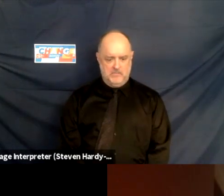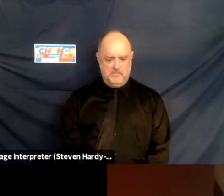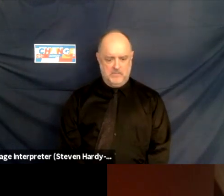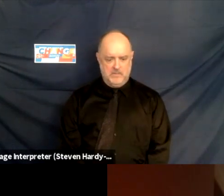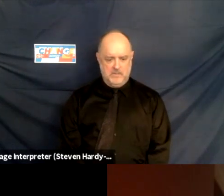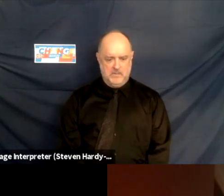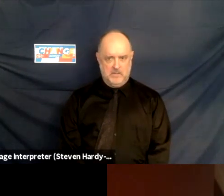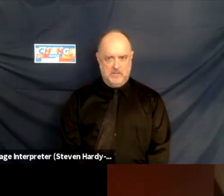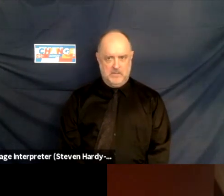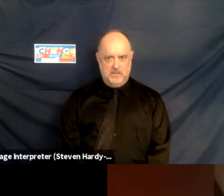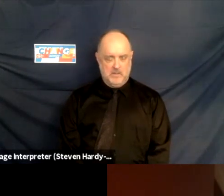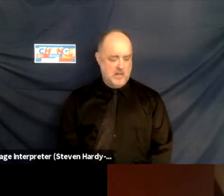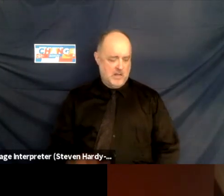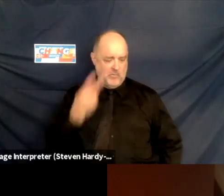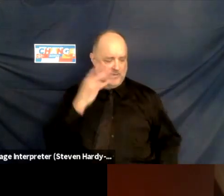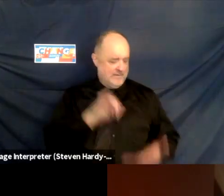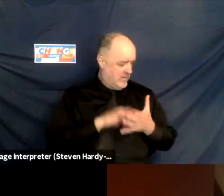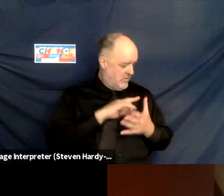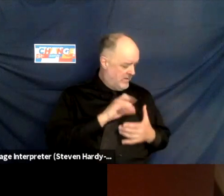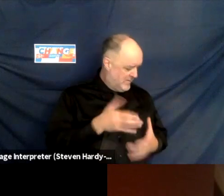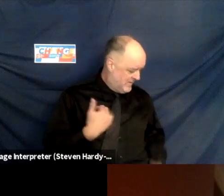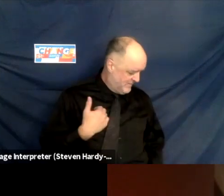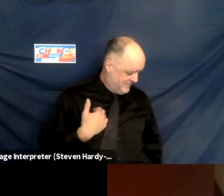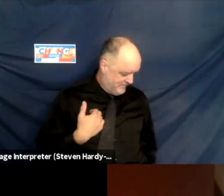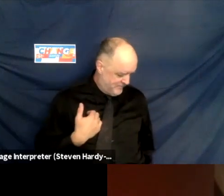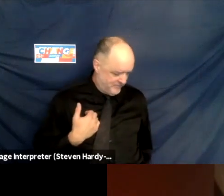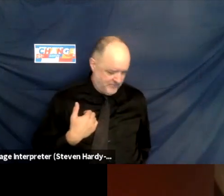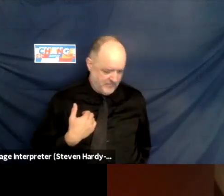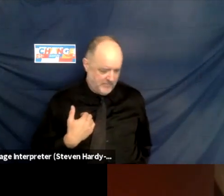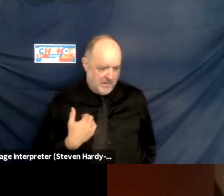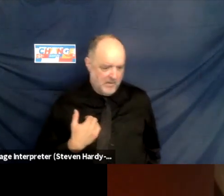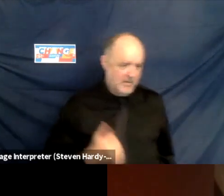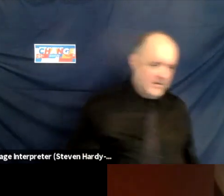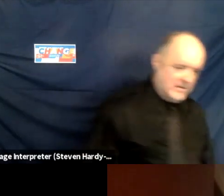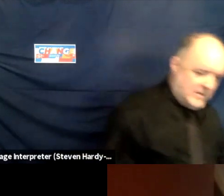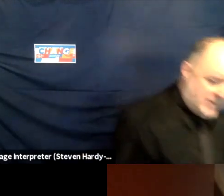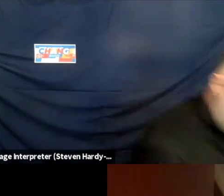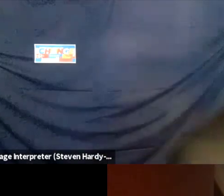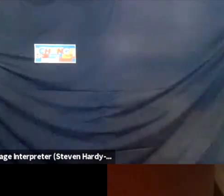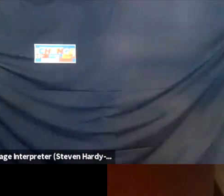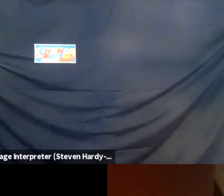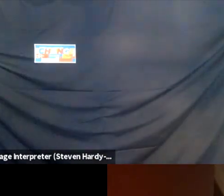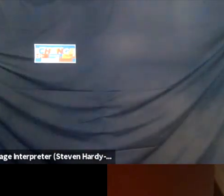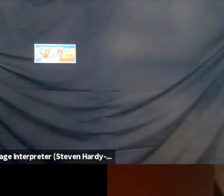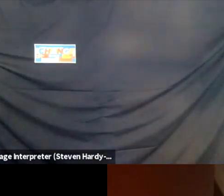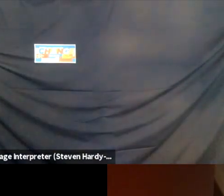looking to see if there's any questions coming in also, just in case, through the app, you know, but I'm here